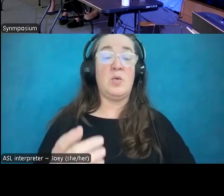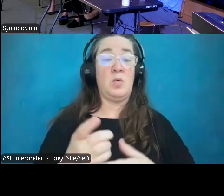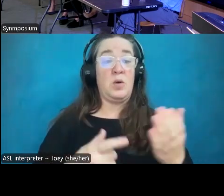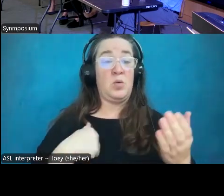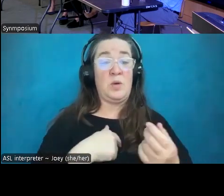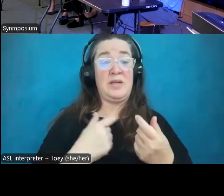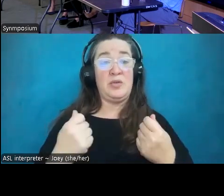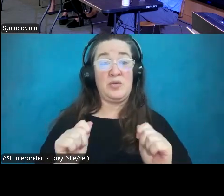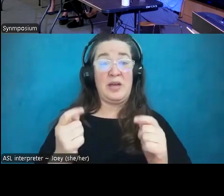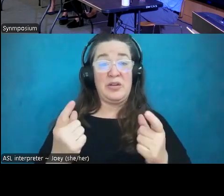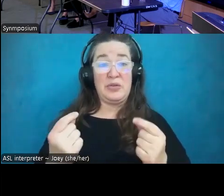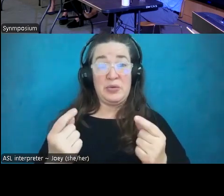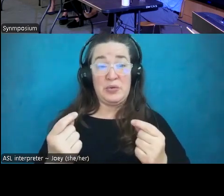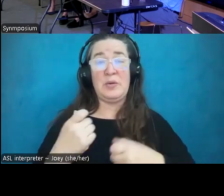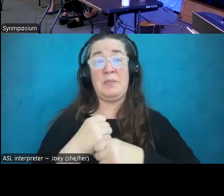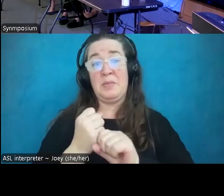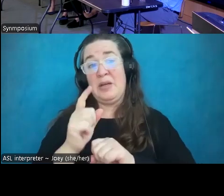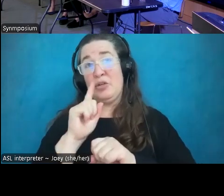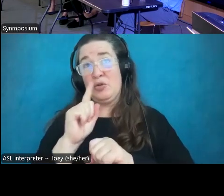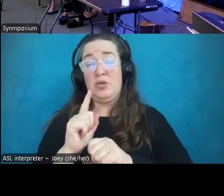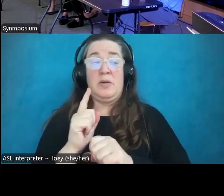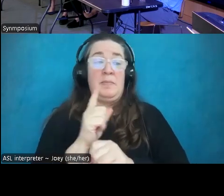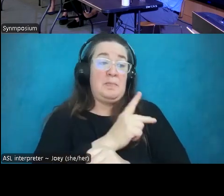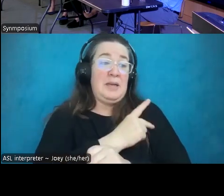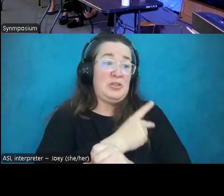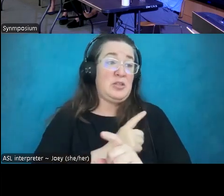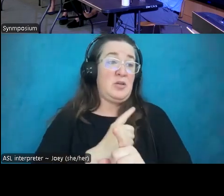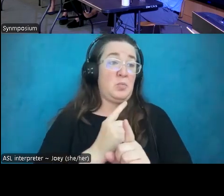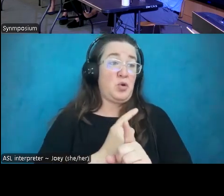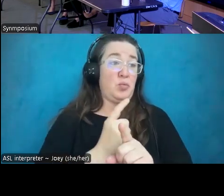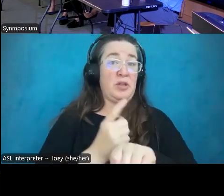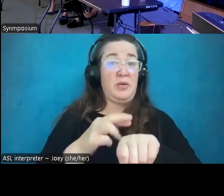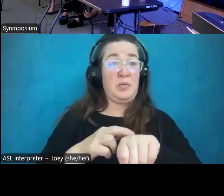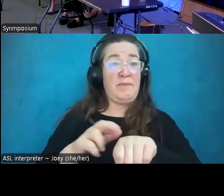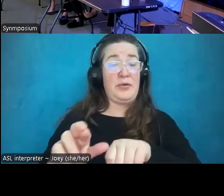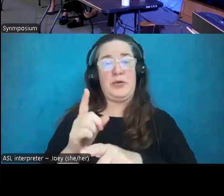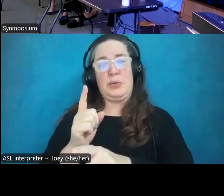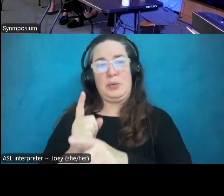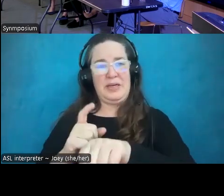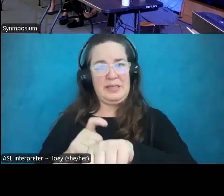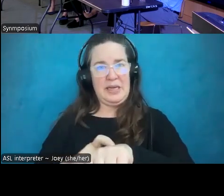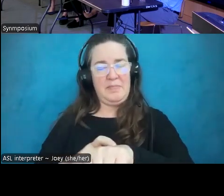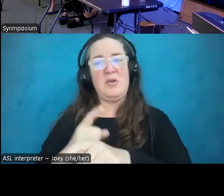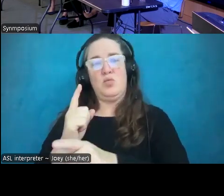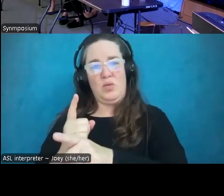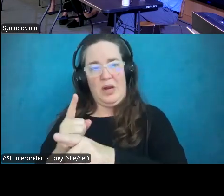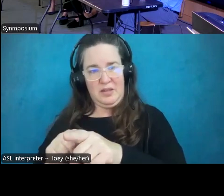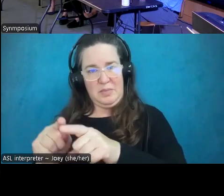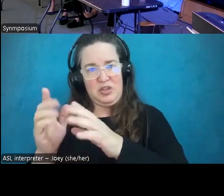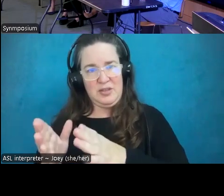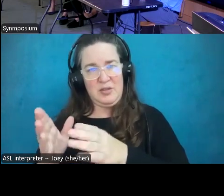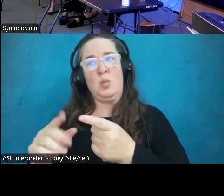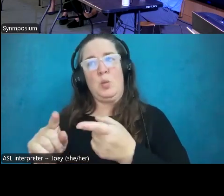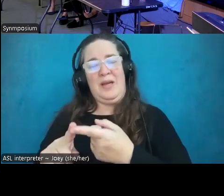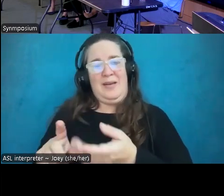sure that patients are being appropriately sent at the right time to the right specialist when they need it, to try to reduce that burden.